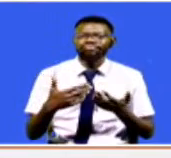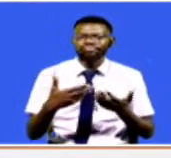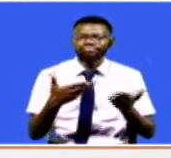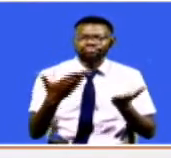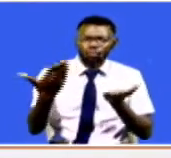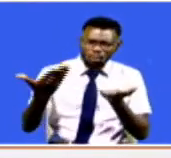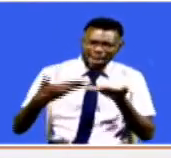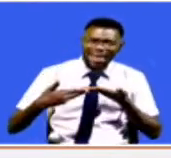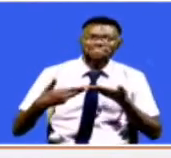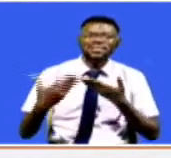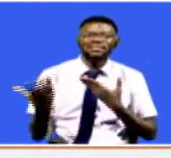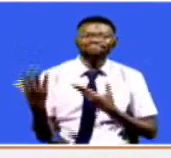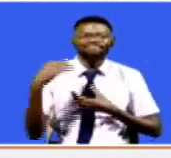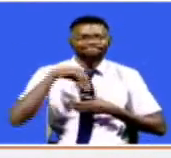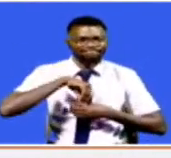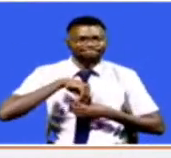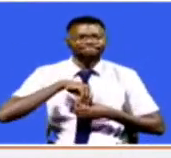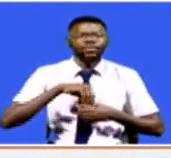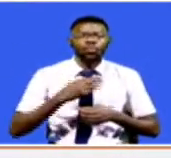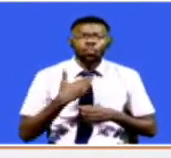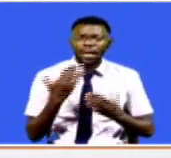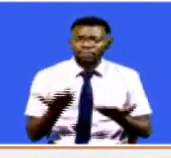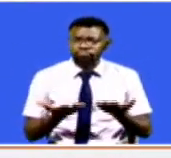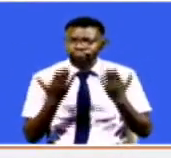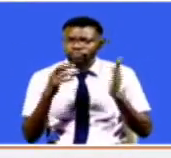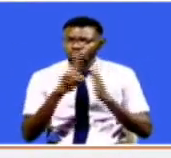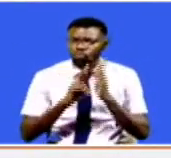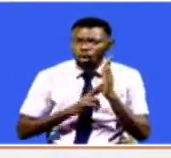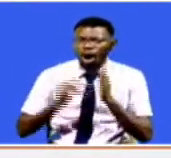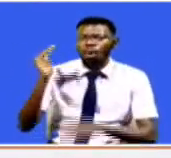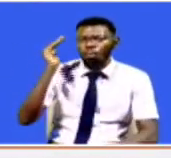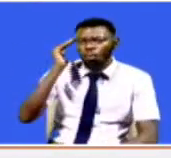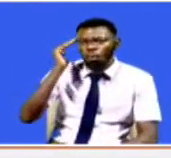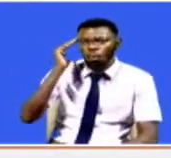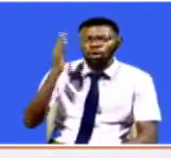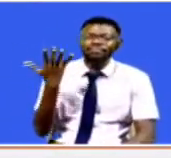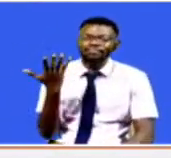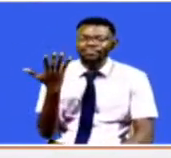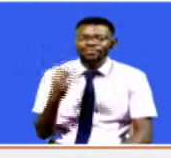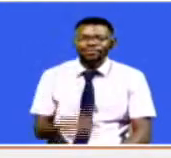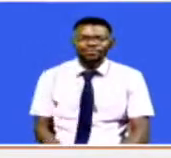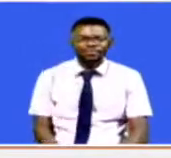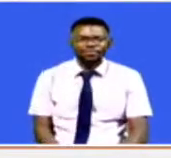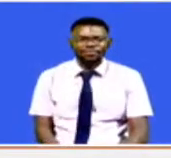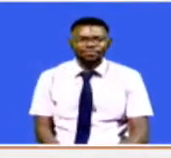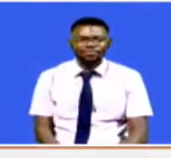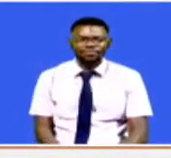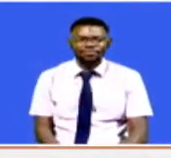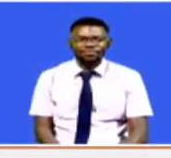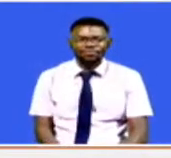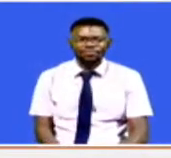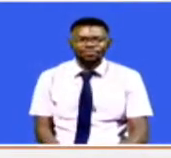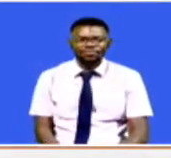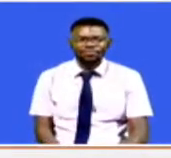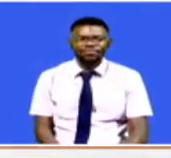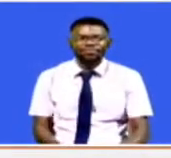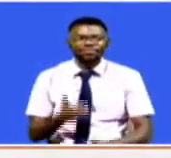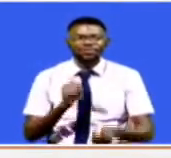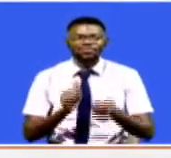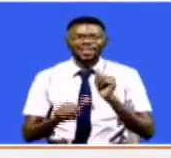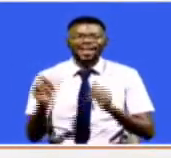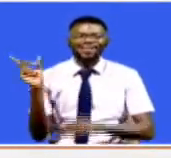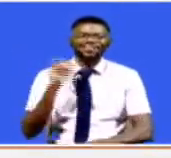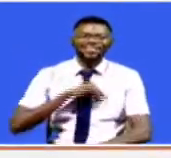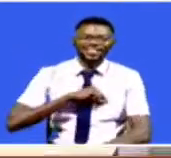interested in enhancing their rules knowledge and tournament administration knowledge. That's sports